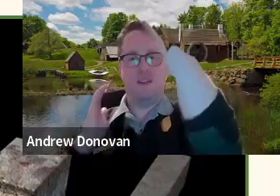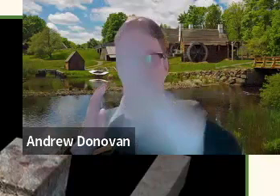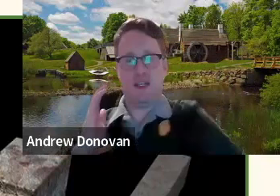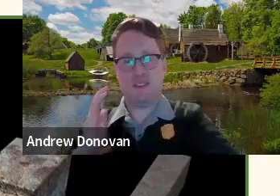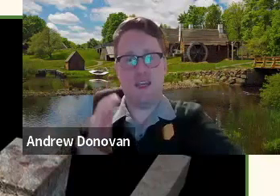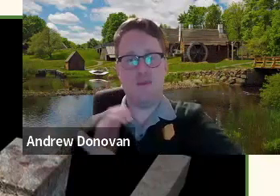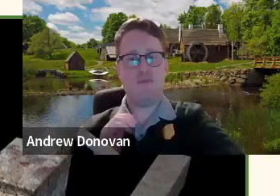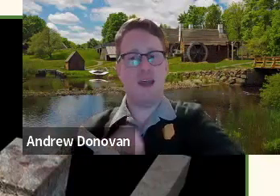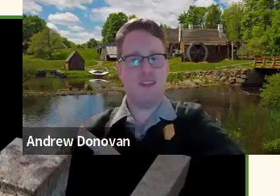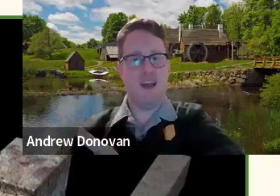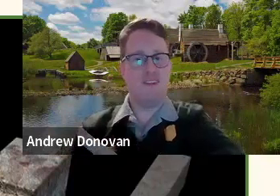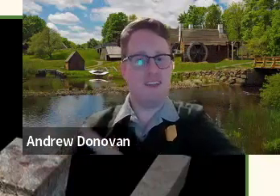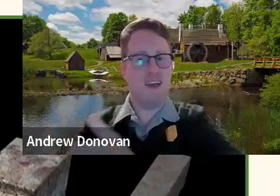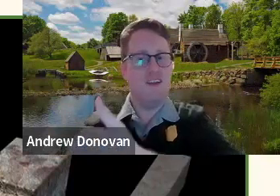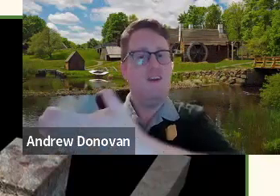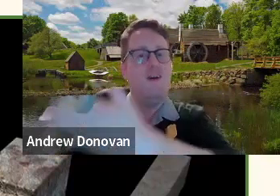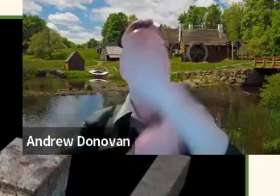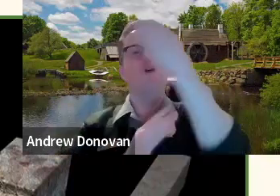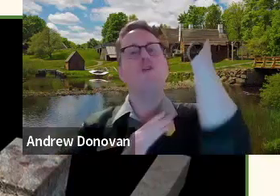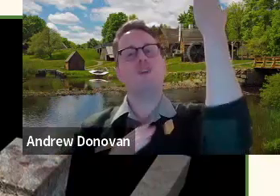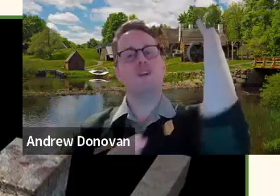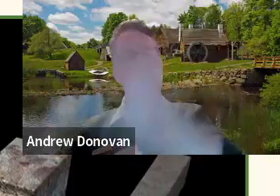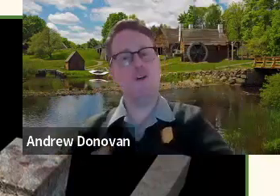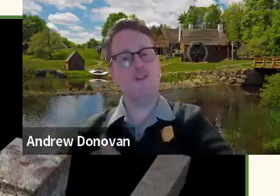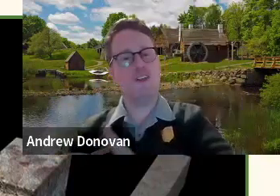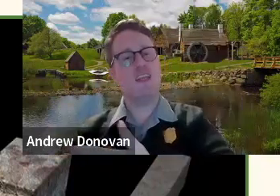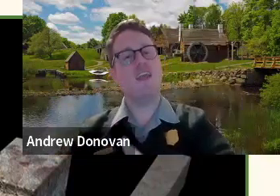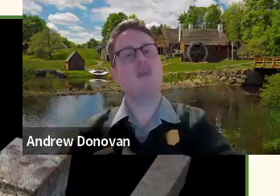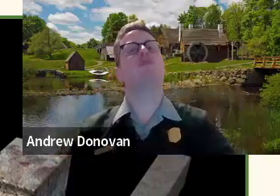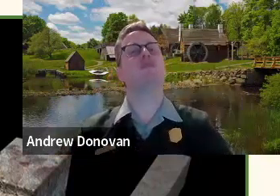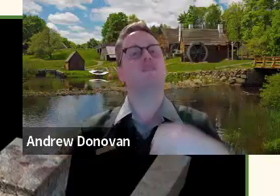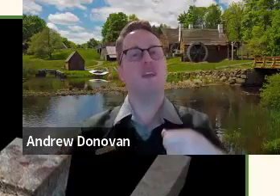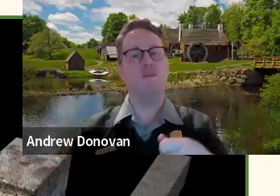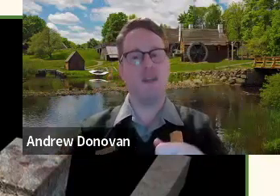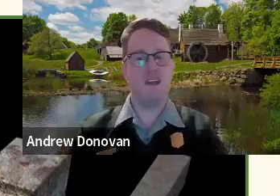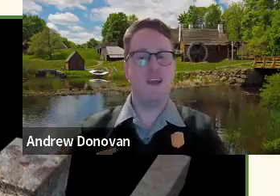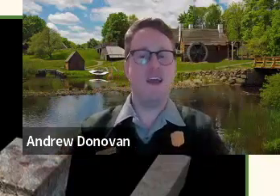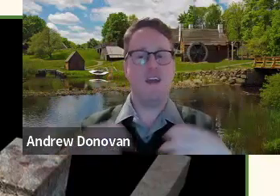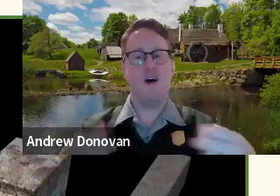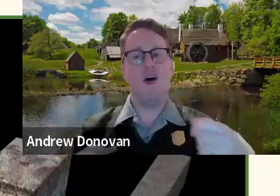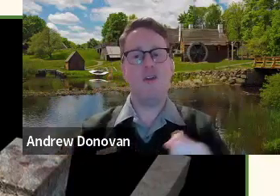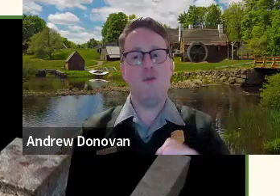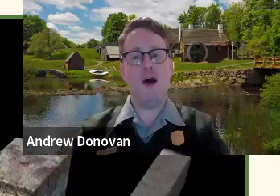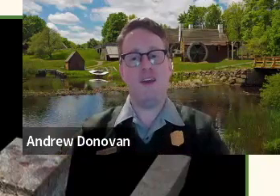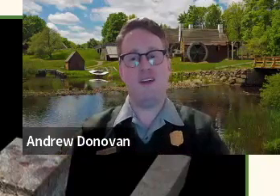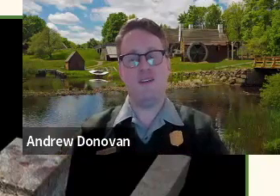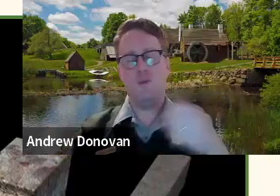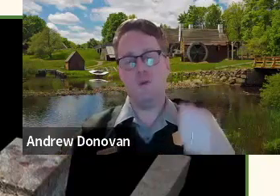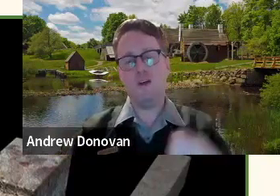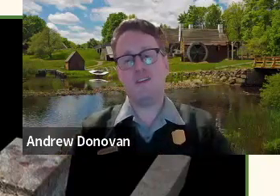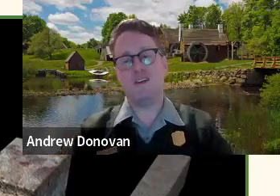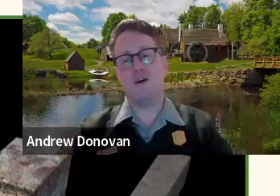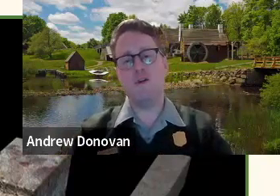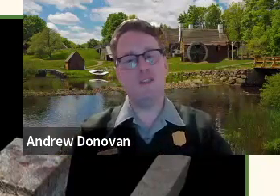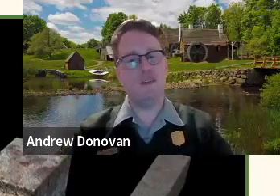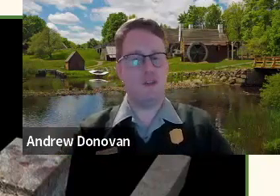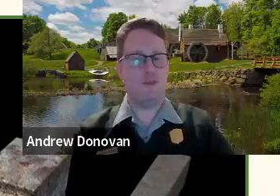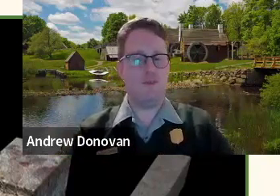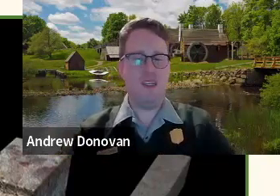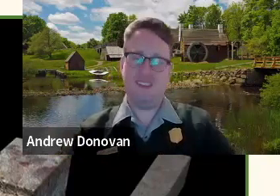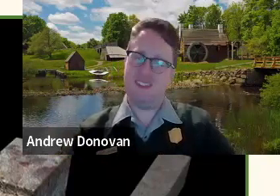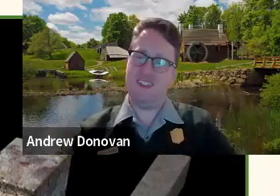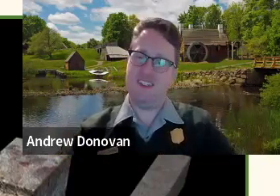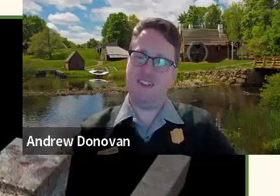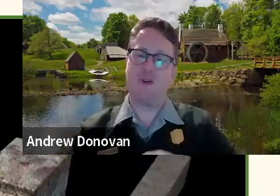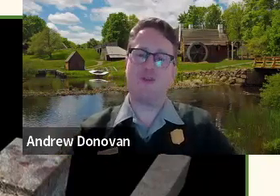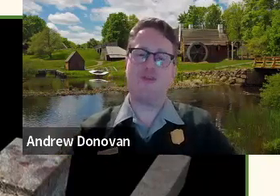the can moves out of the way, and it slams back down again. Over and over, this hammer is slamming. And all the while, workers are holding them